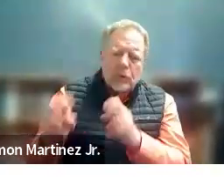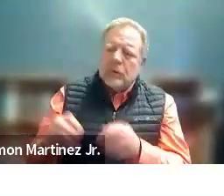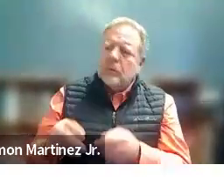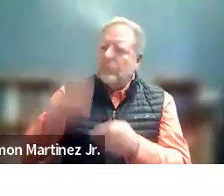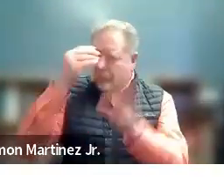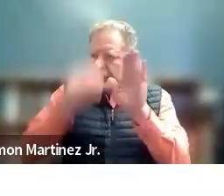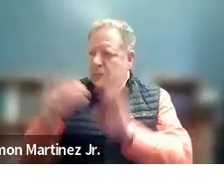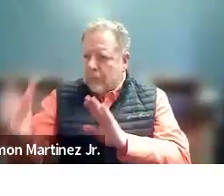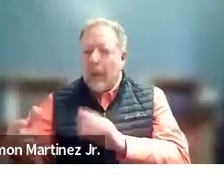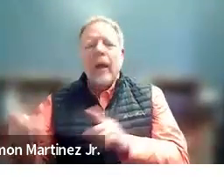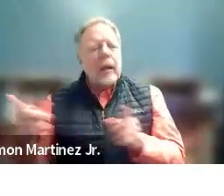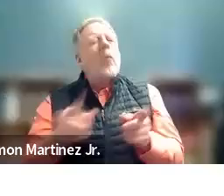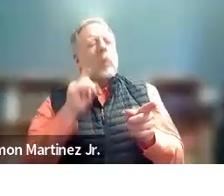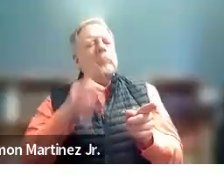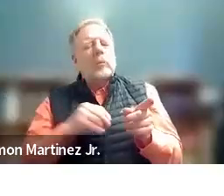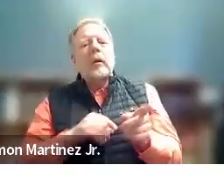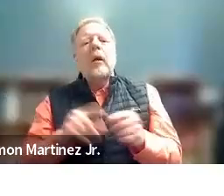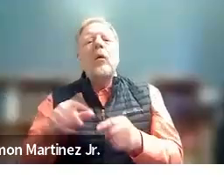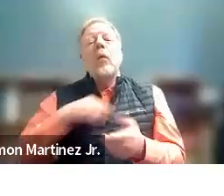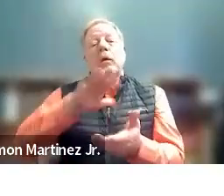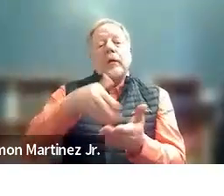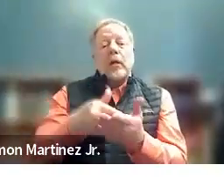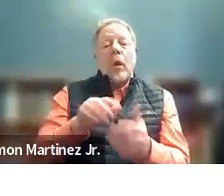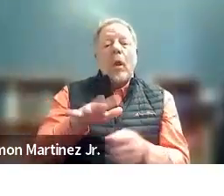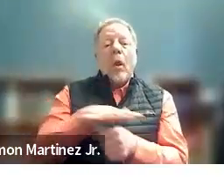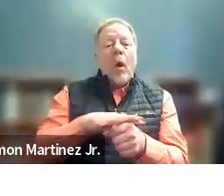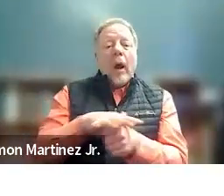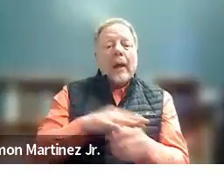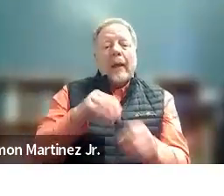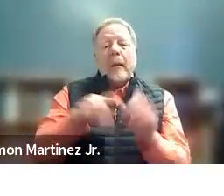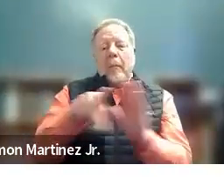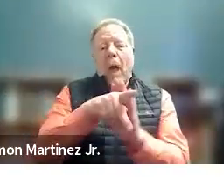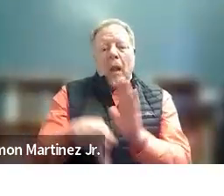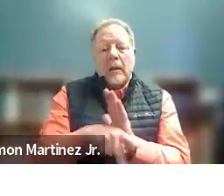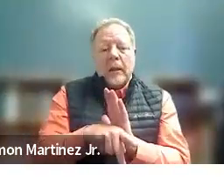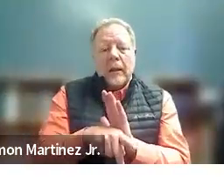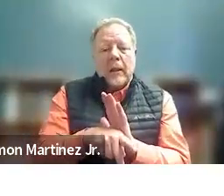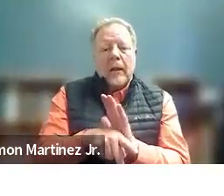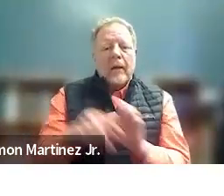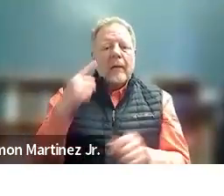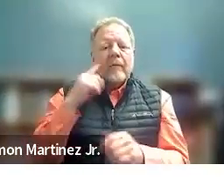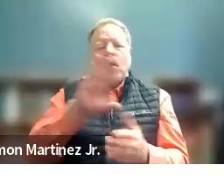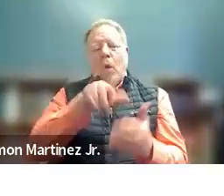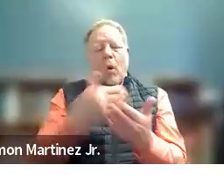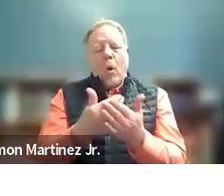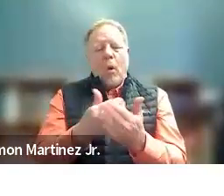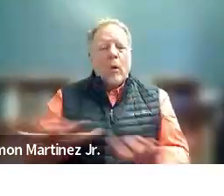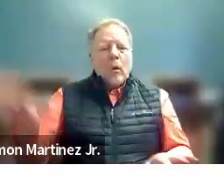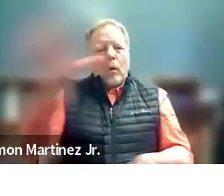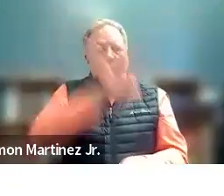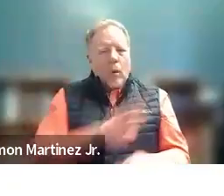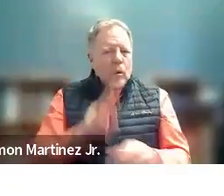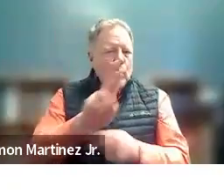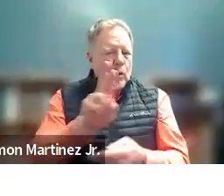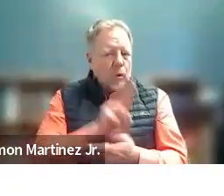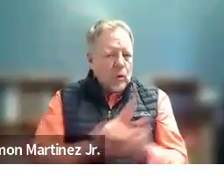DAS team, but we're centrally located and we support the policy for the whole university. And we